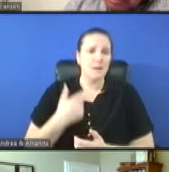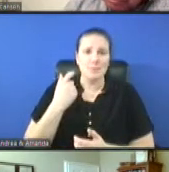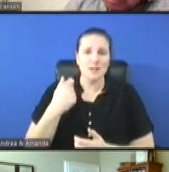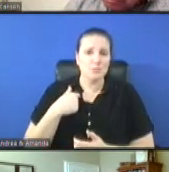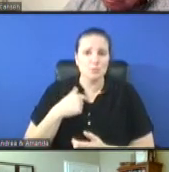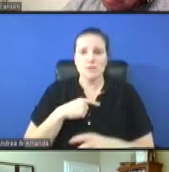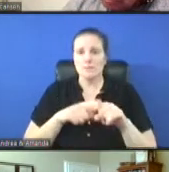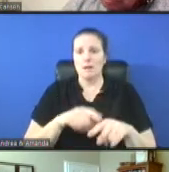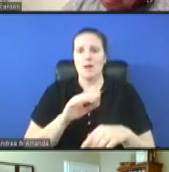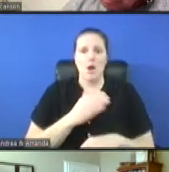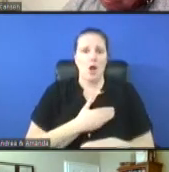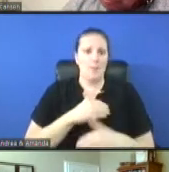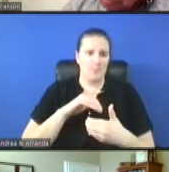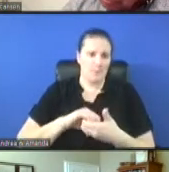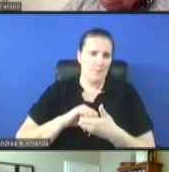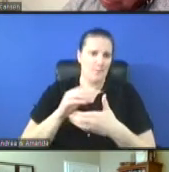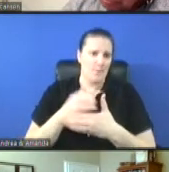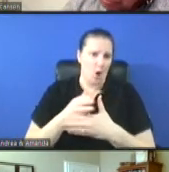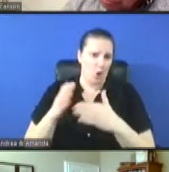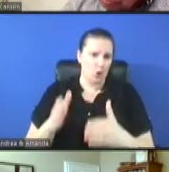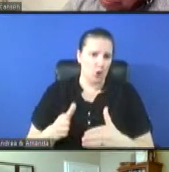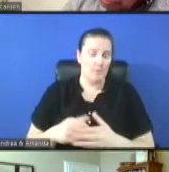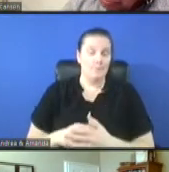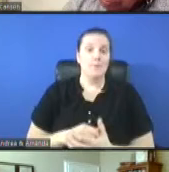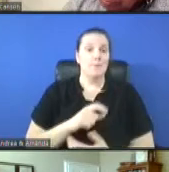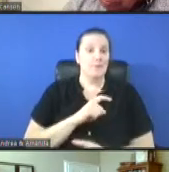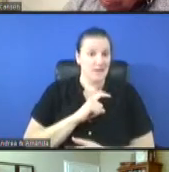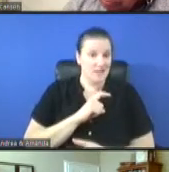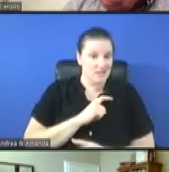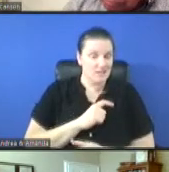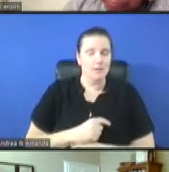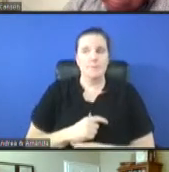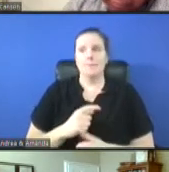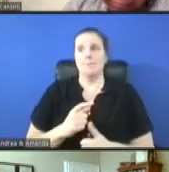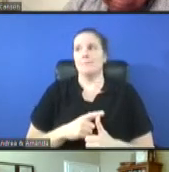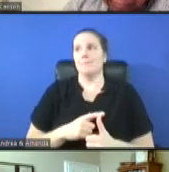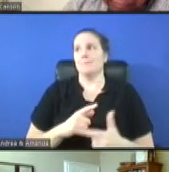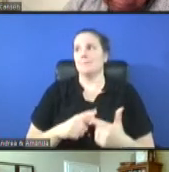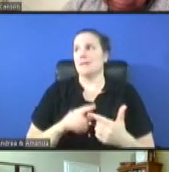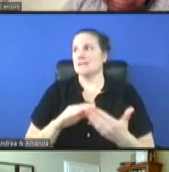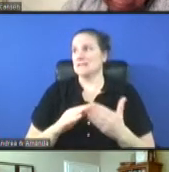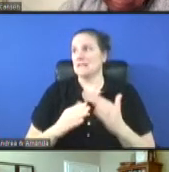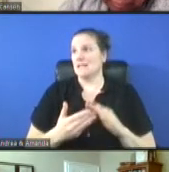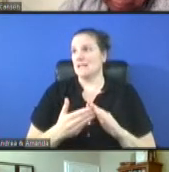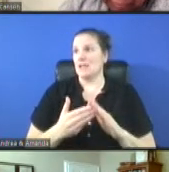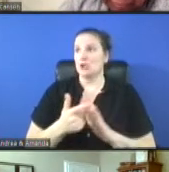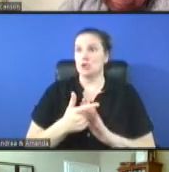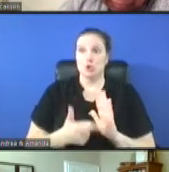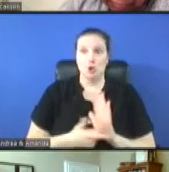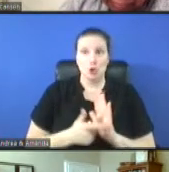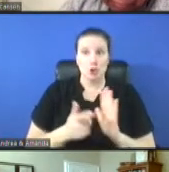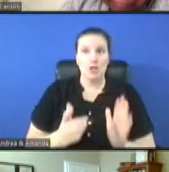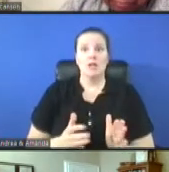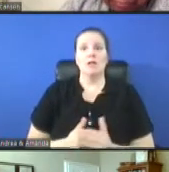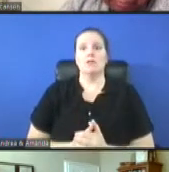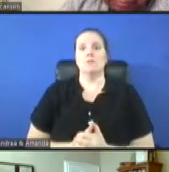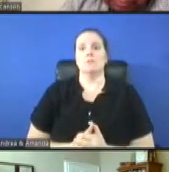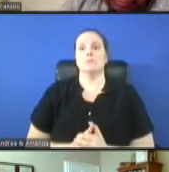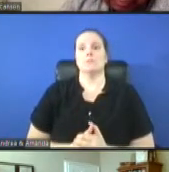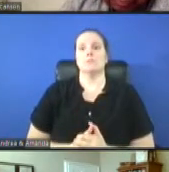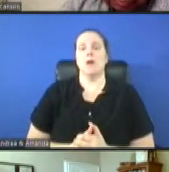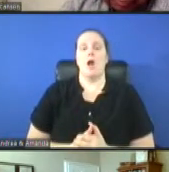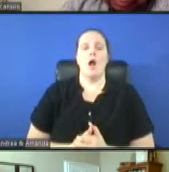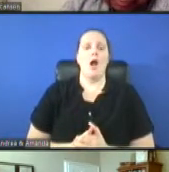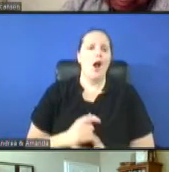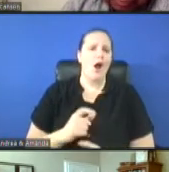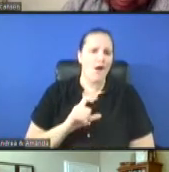our partners, the police, our partners, the city attorneys, our